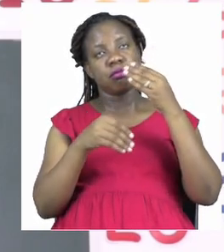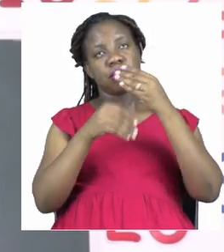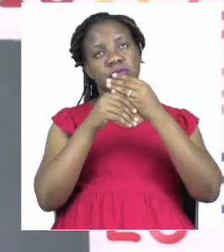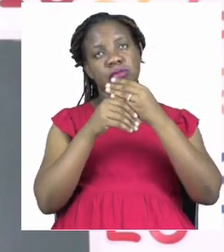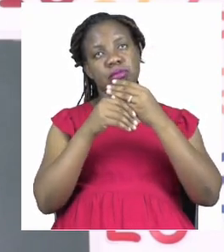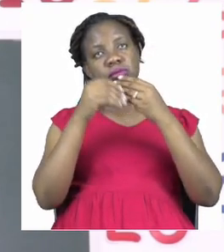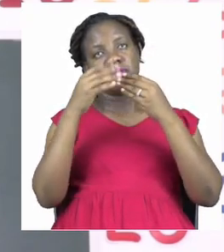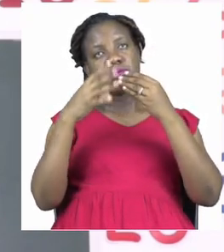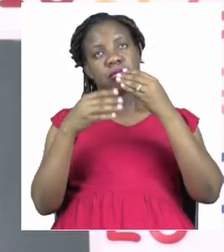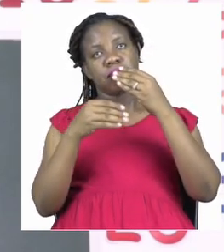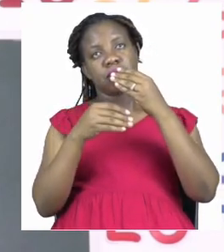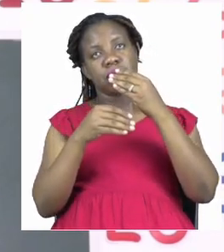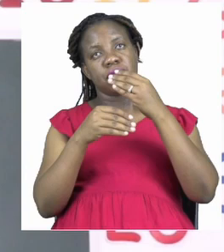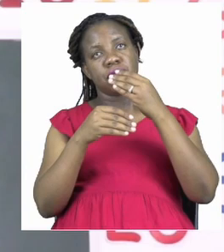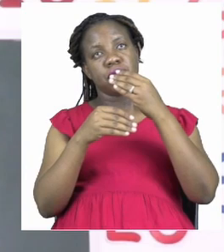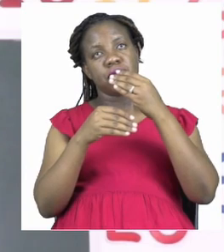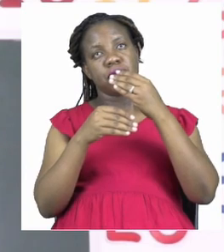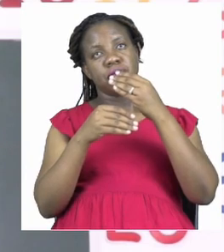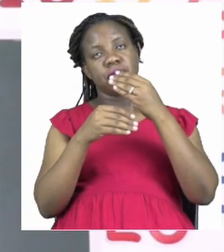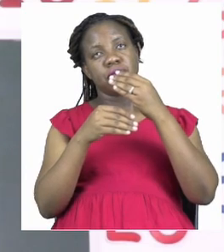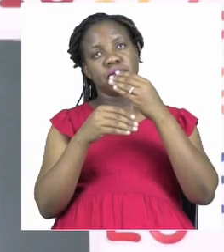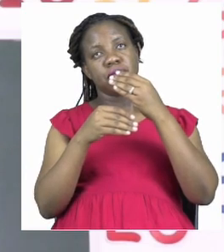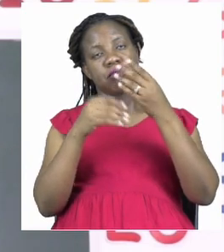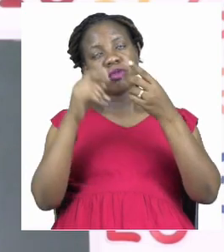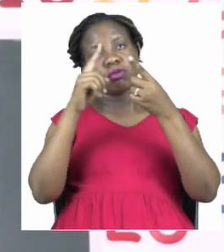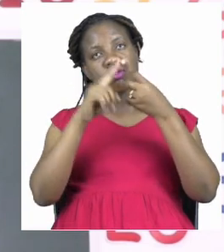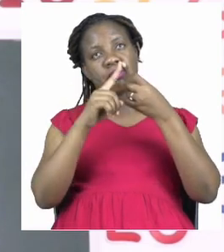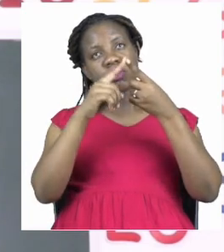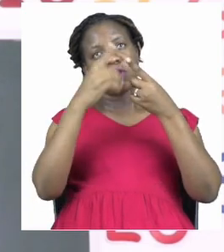them together. We are going to say